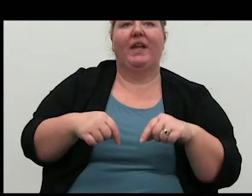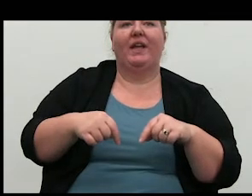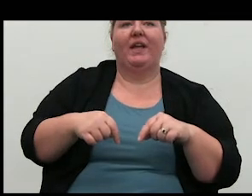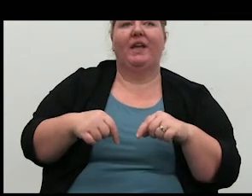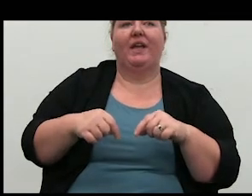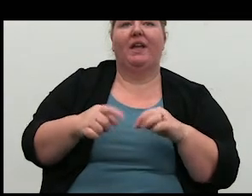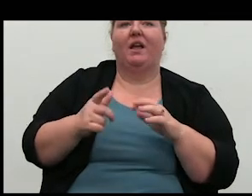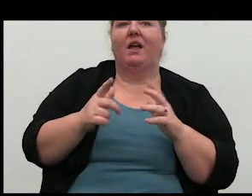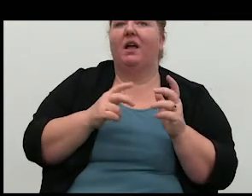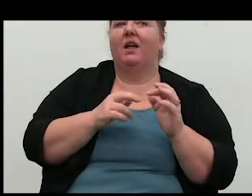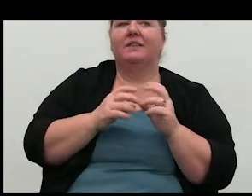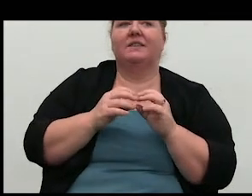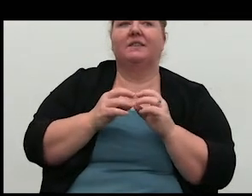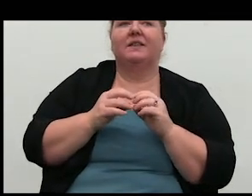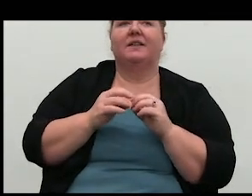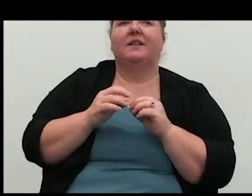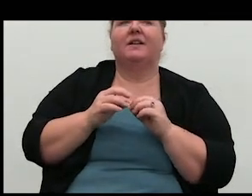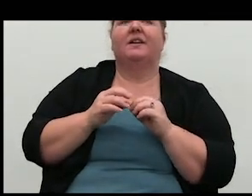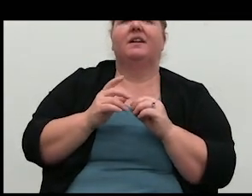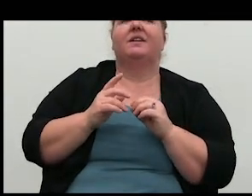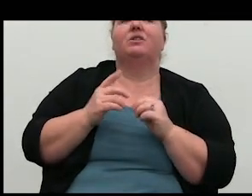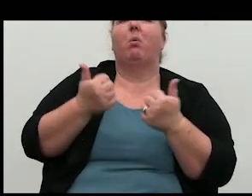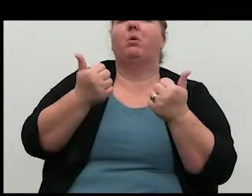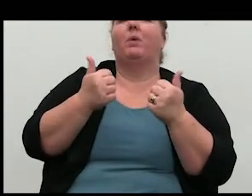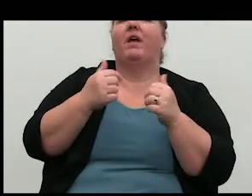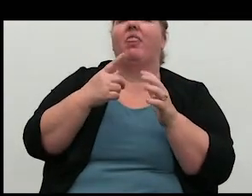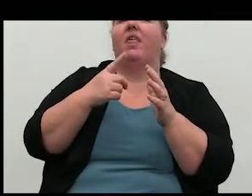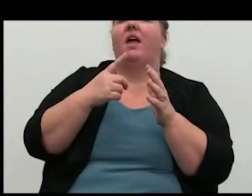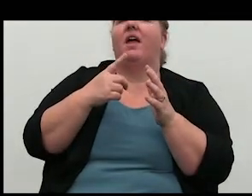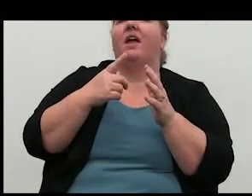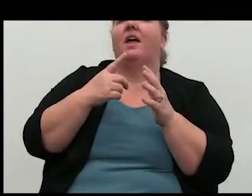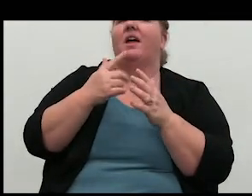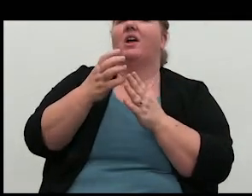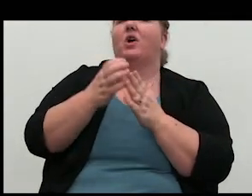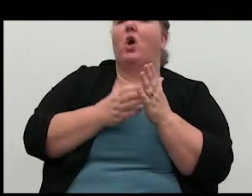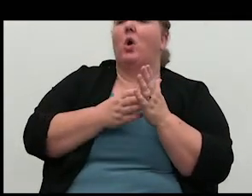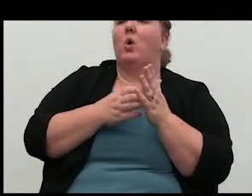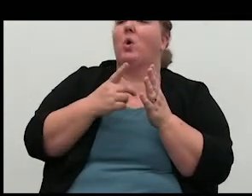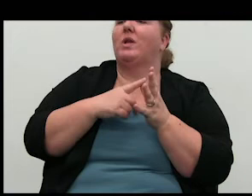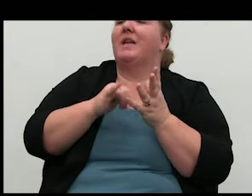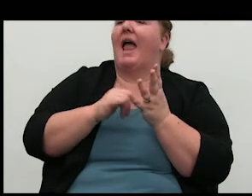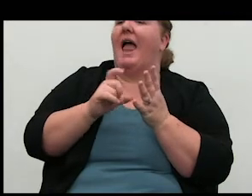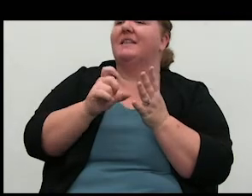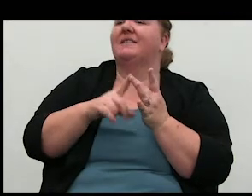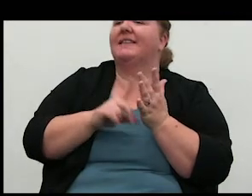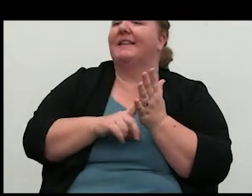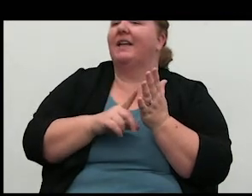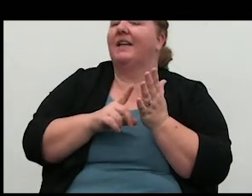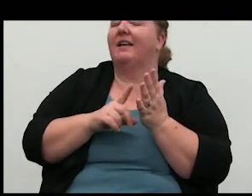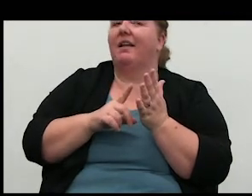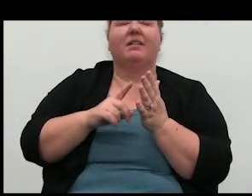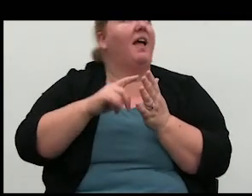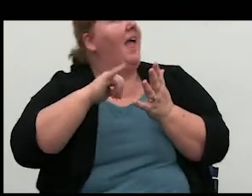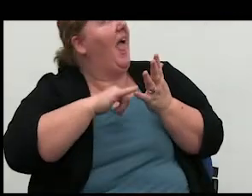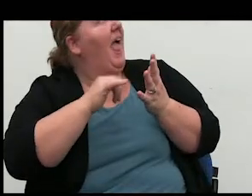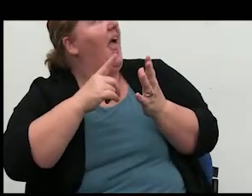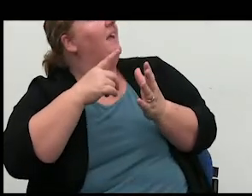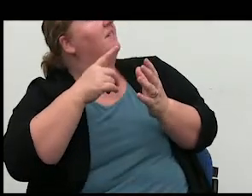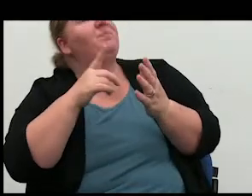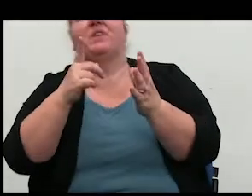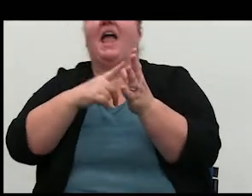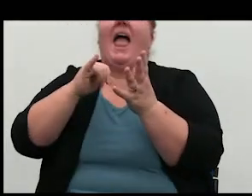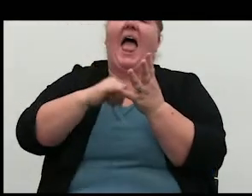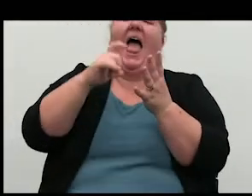ASCII code? I bet somebody is. Yeah, okay. So you can spell out, so with one shin bone, you can spell one letter